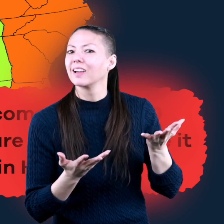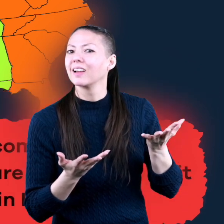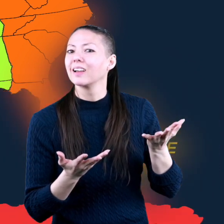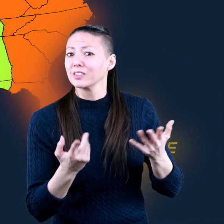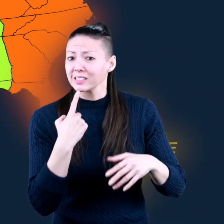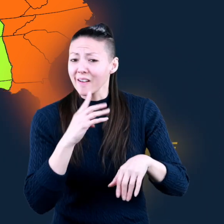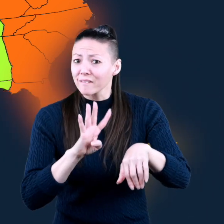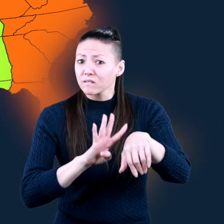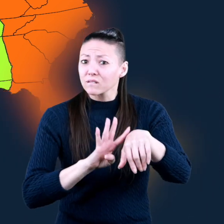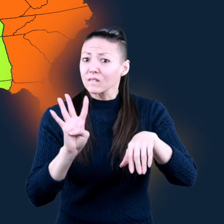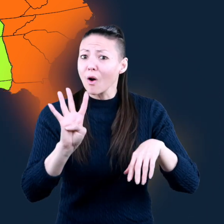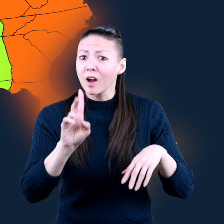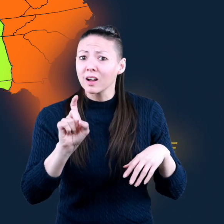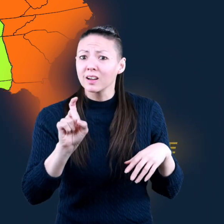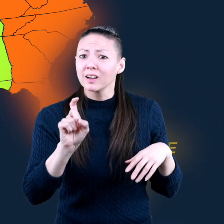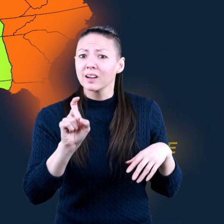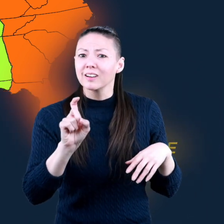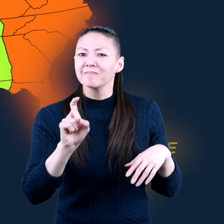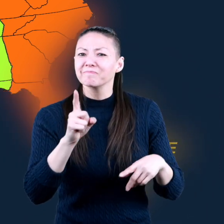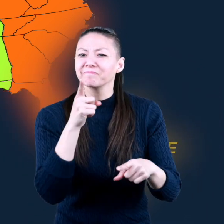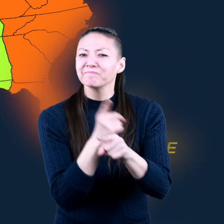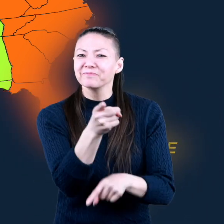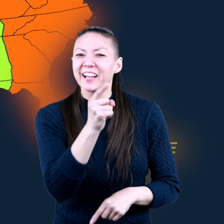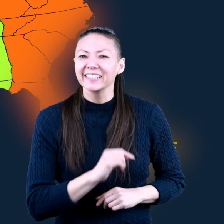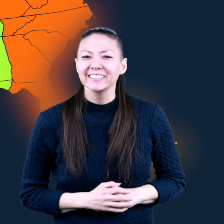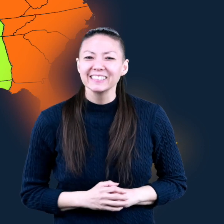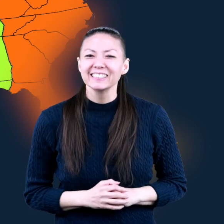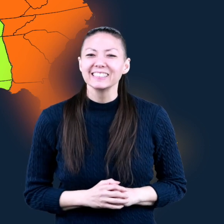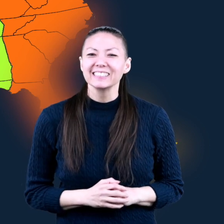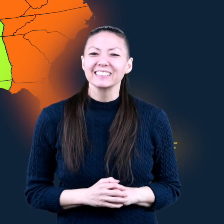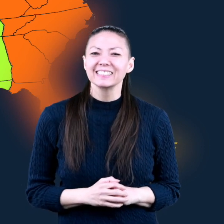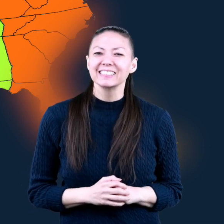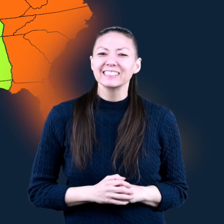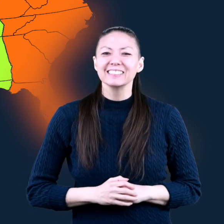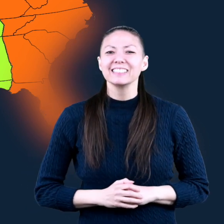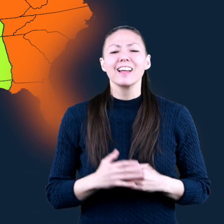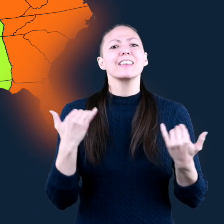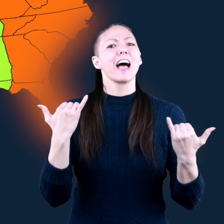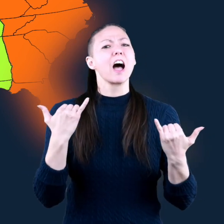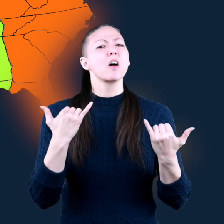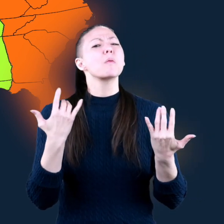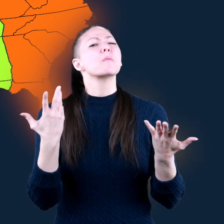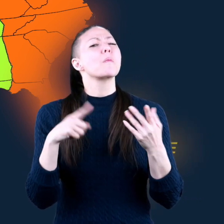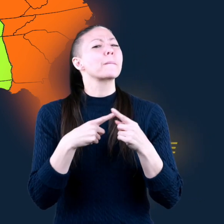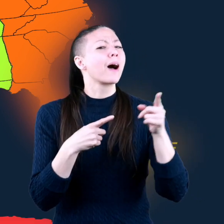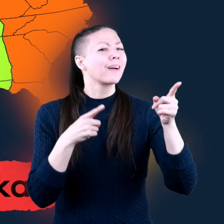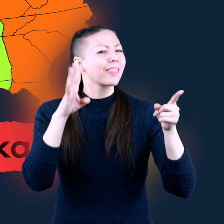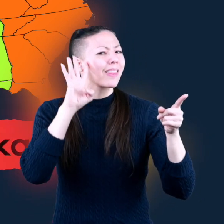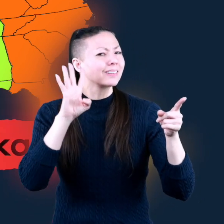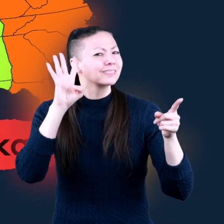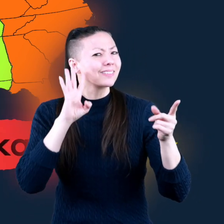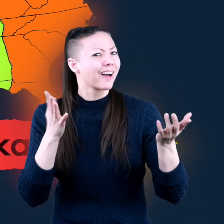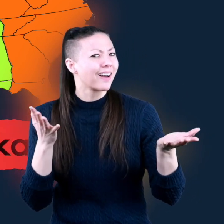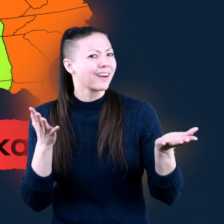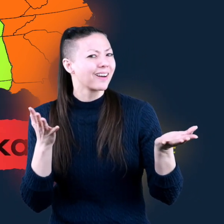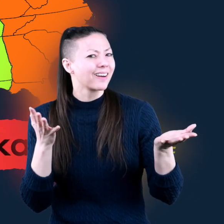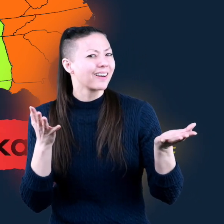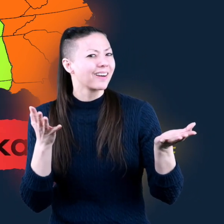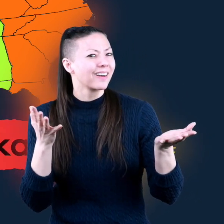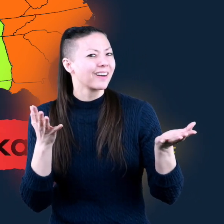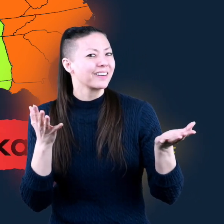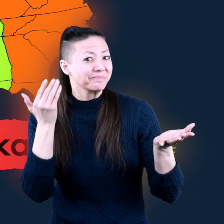Did you say 4 o'clock? Well done! Now, how about Alaska?